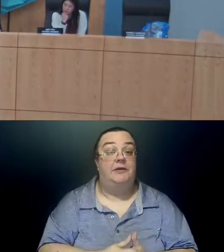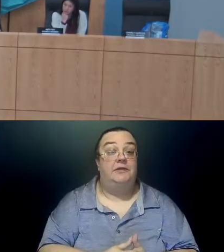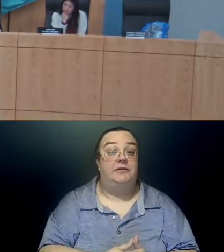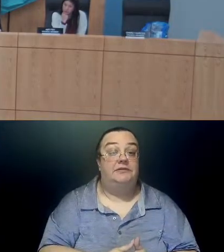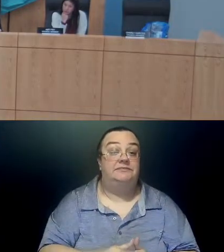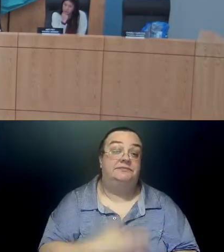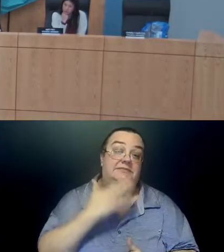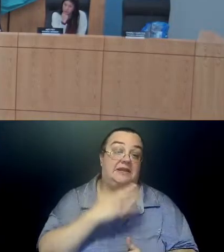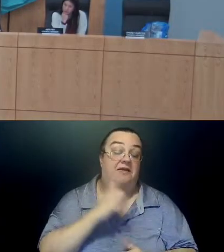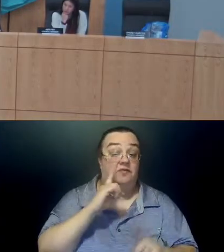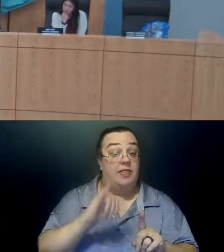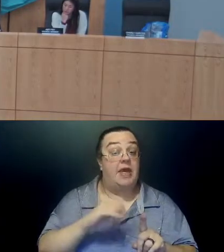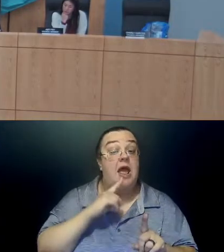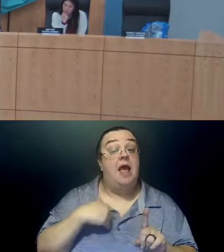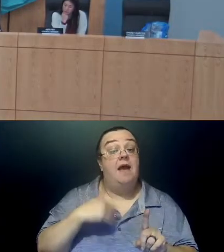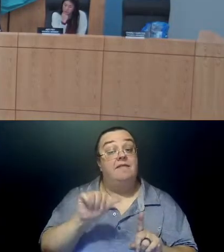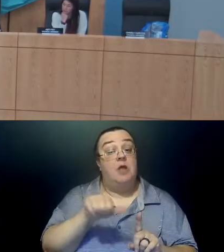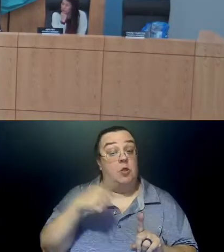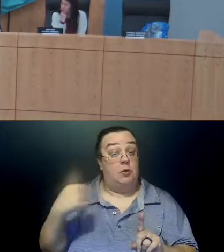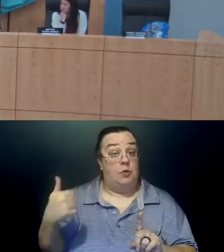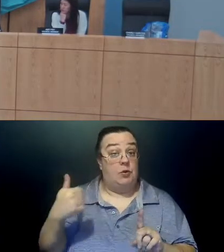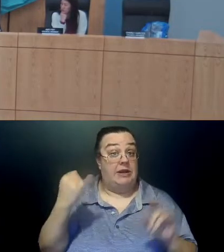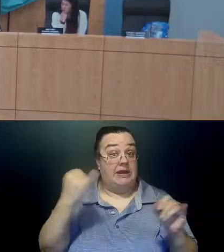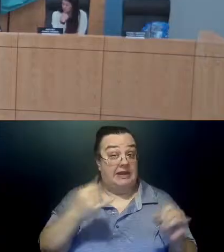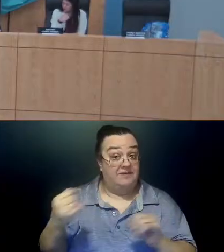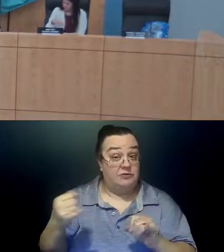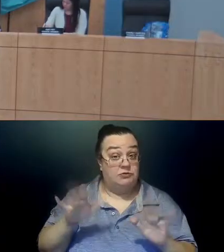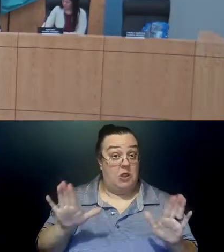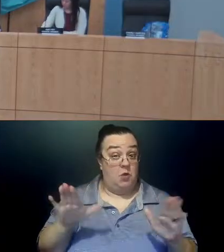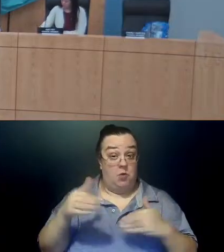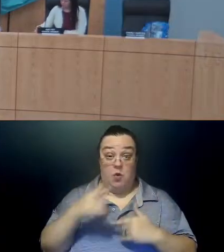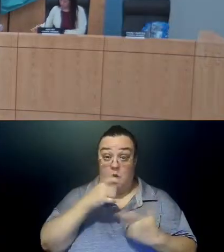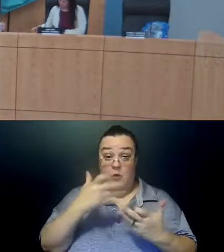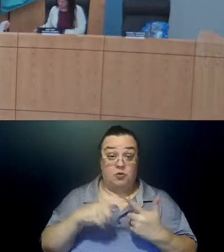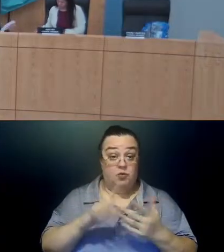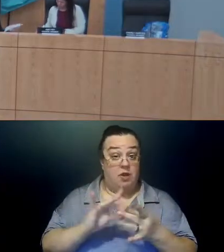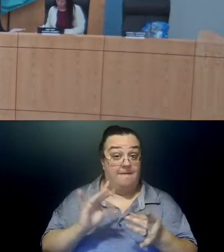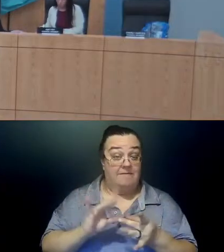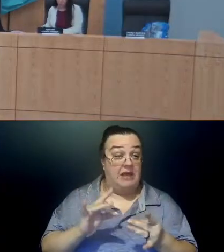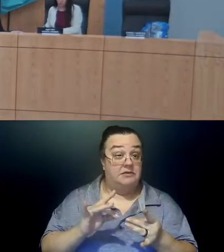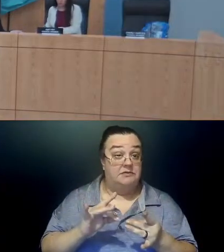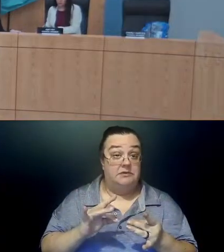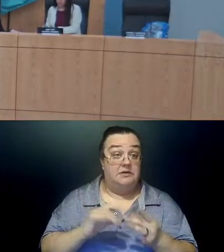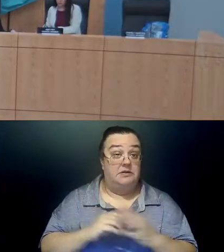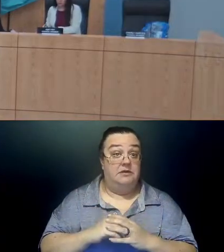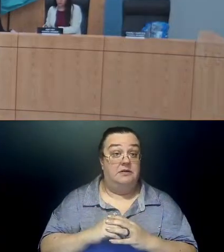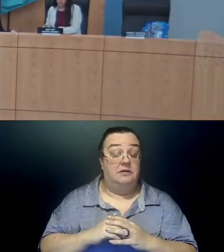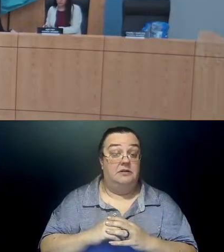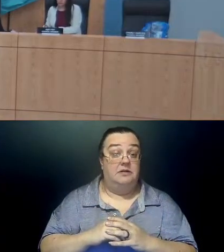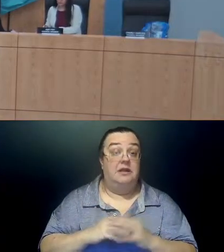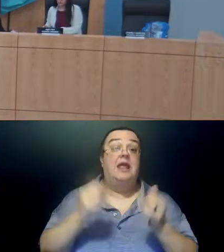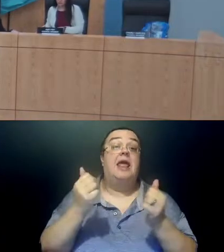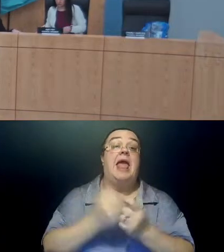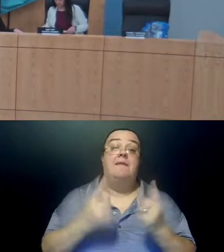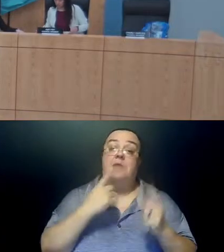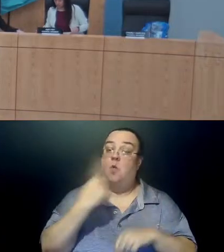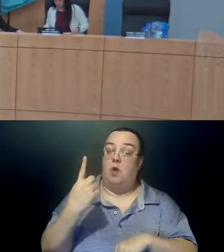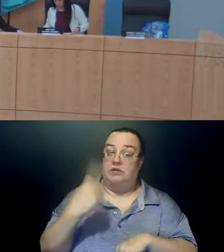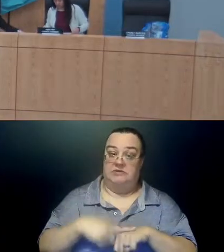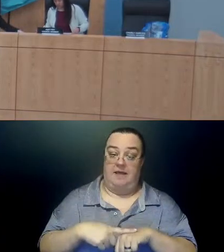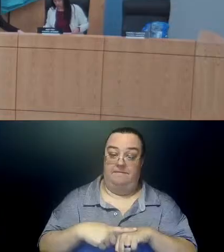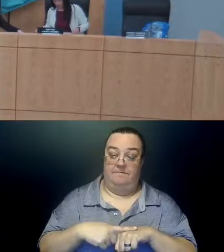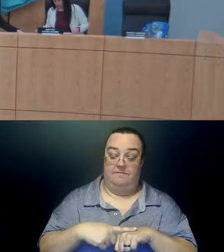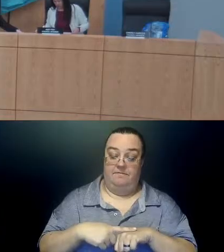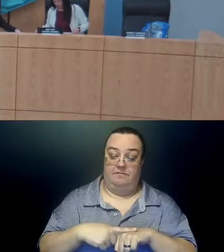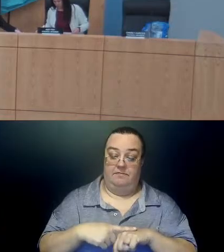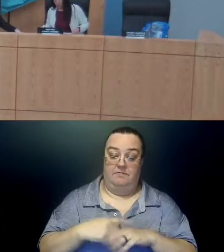for that. Are there other individuals in the room who would like to comment? No. Everybody's going one time. Budget